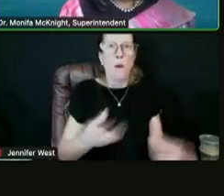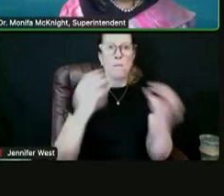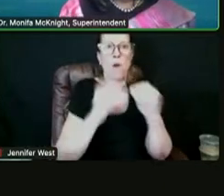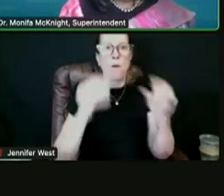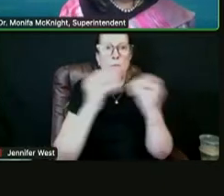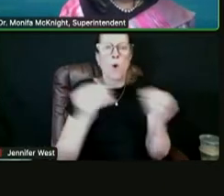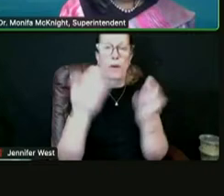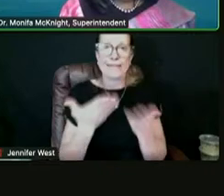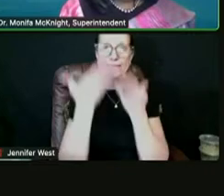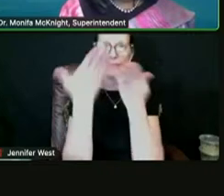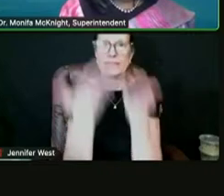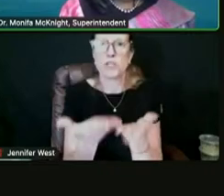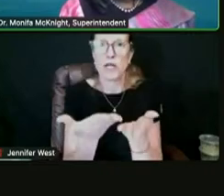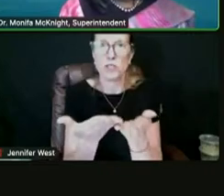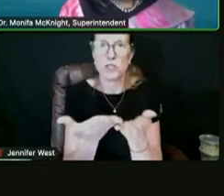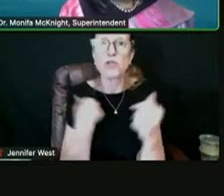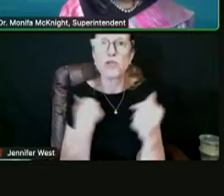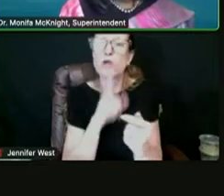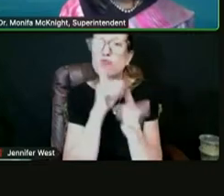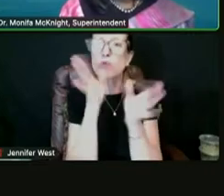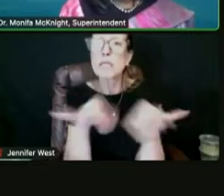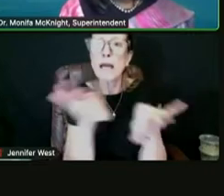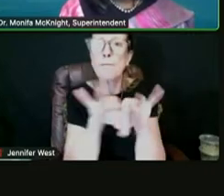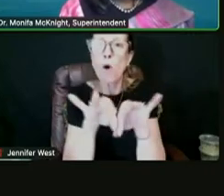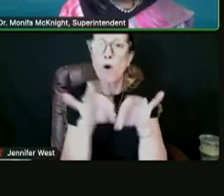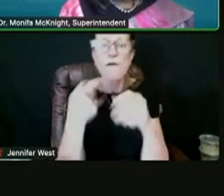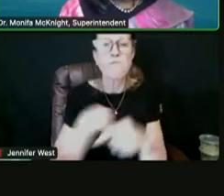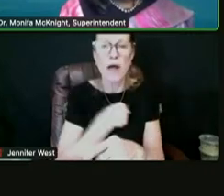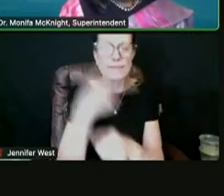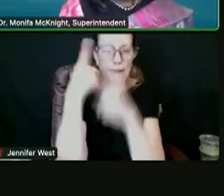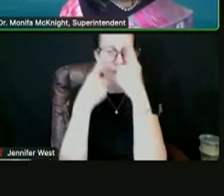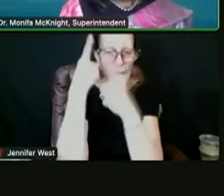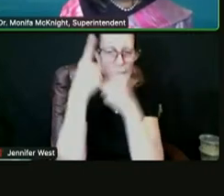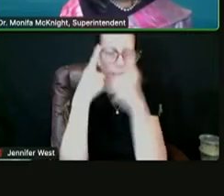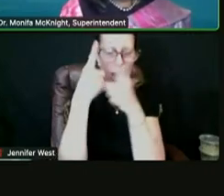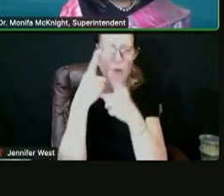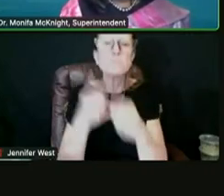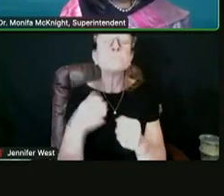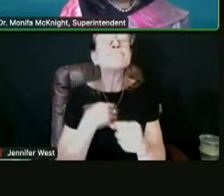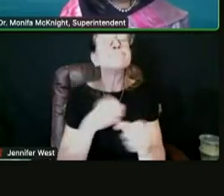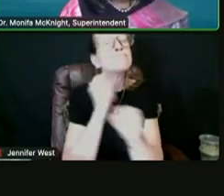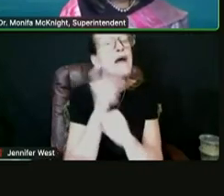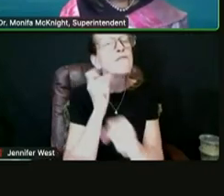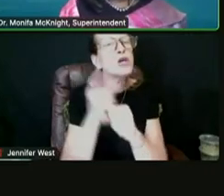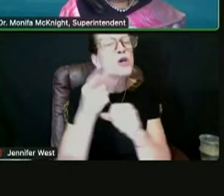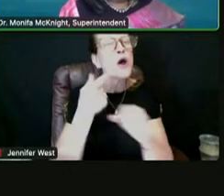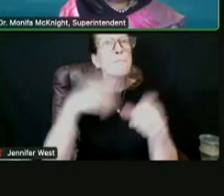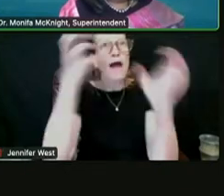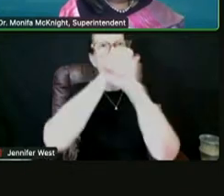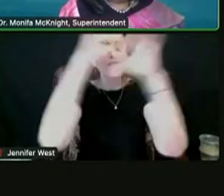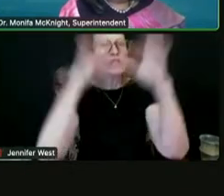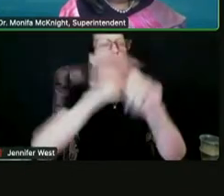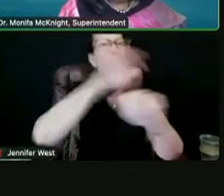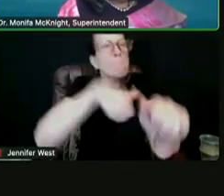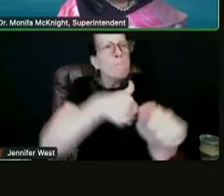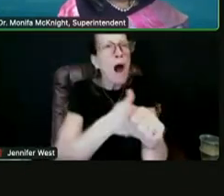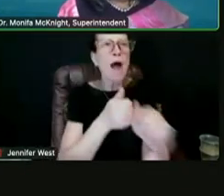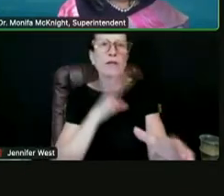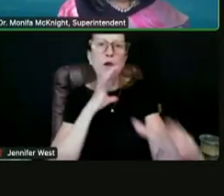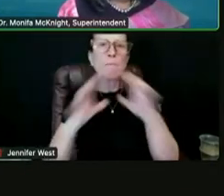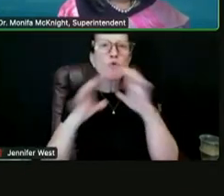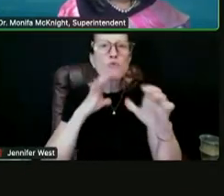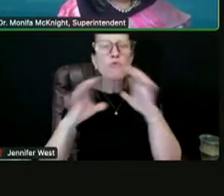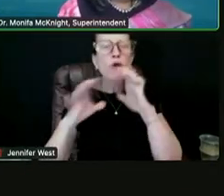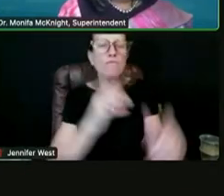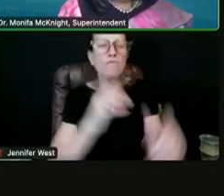us to think about, because as we get into a budget every year, one of the visions behind us doing community conversations